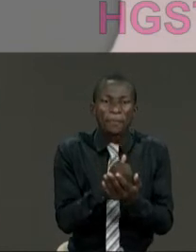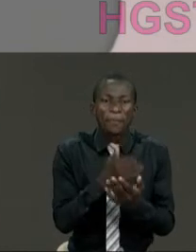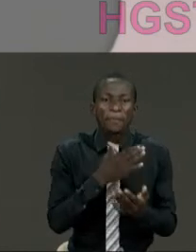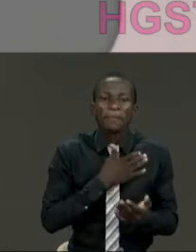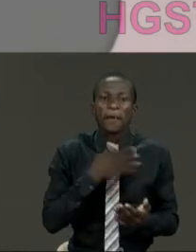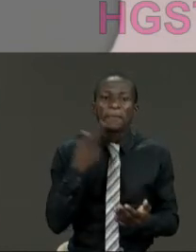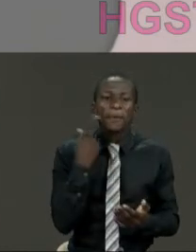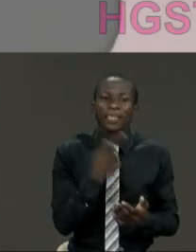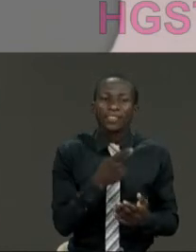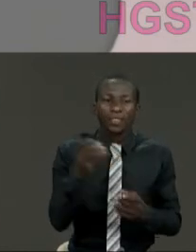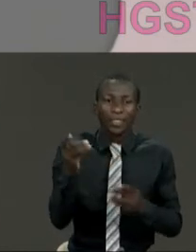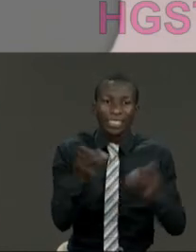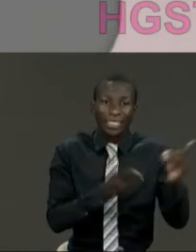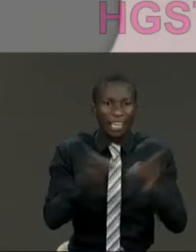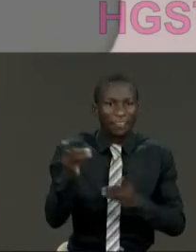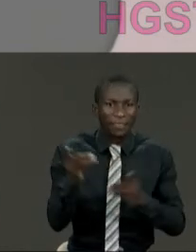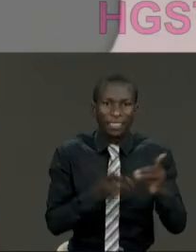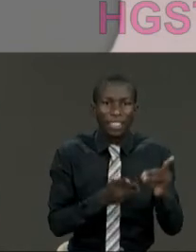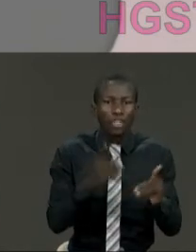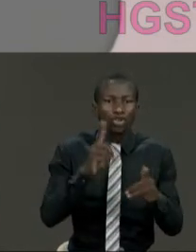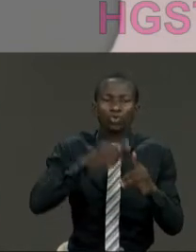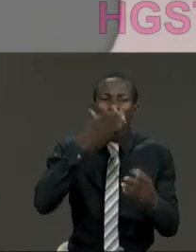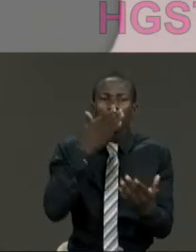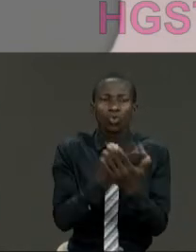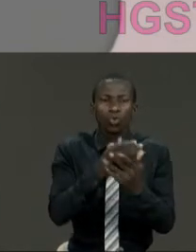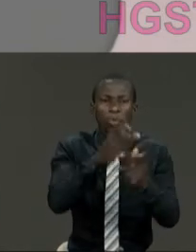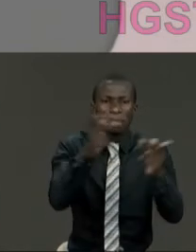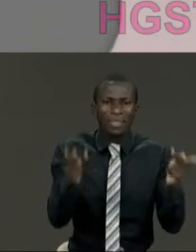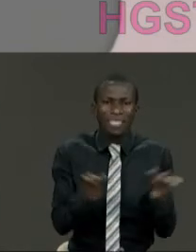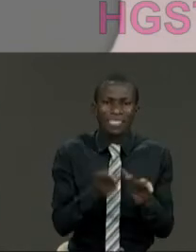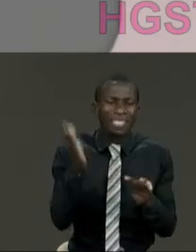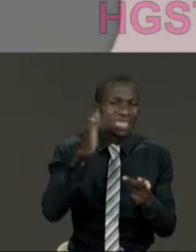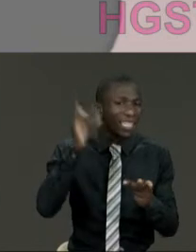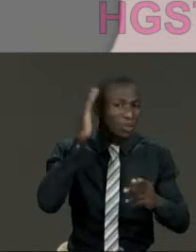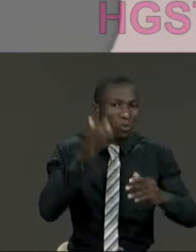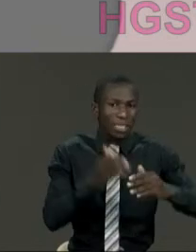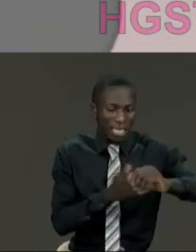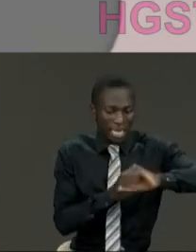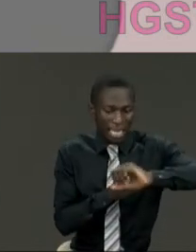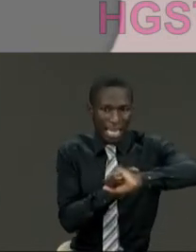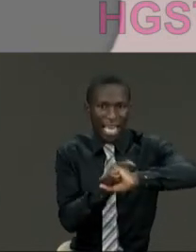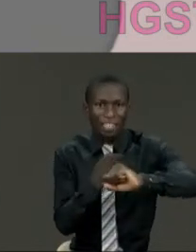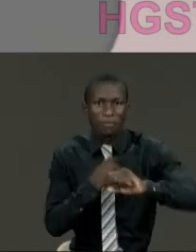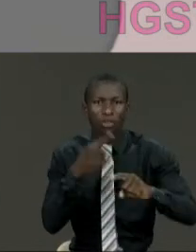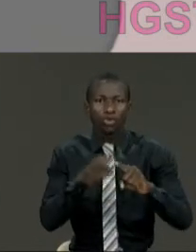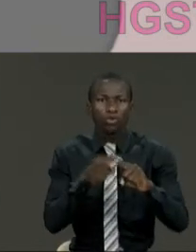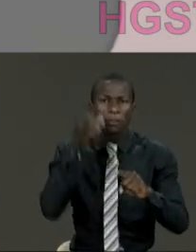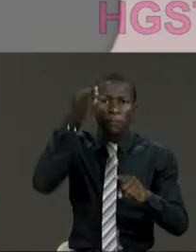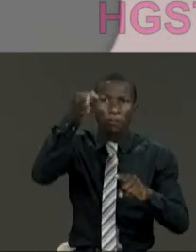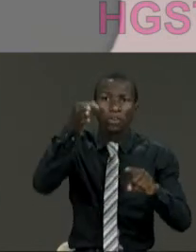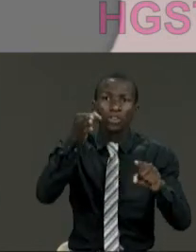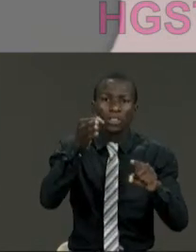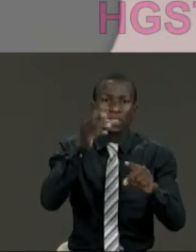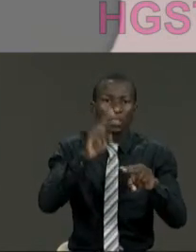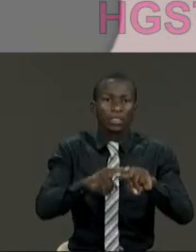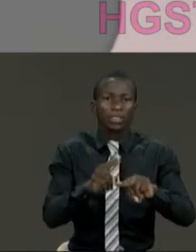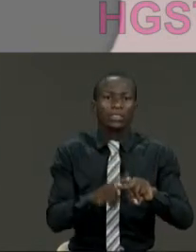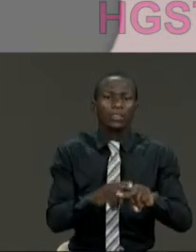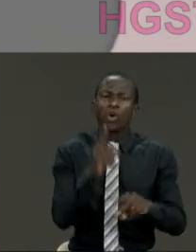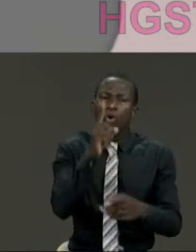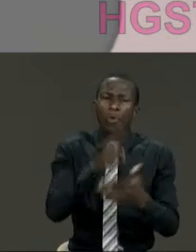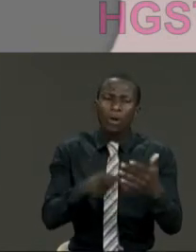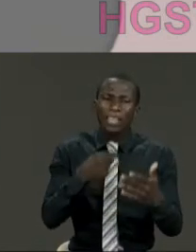good place, and they will guide me to the front row. Why am I saying this? You